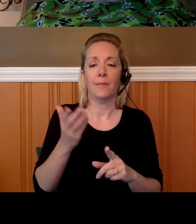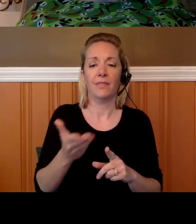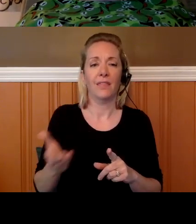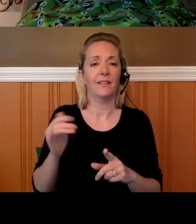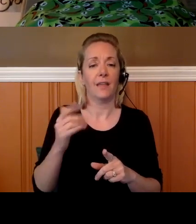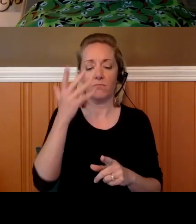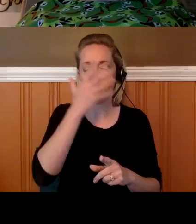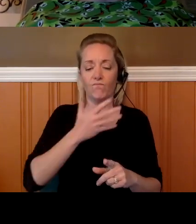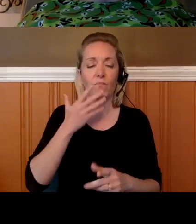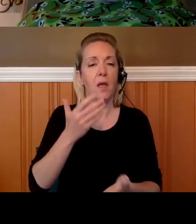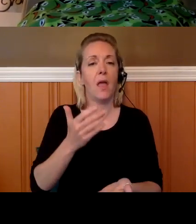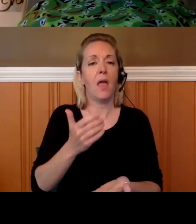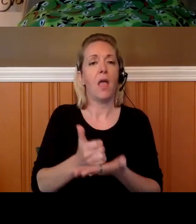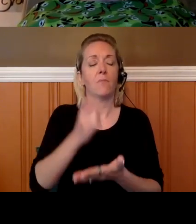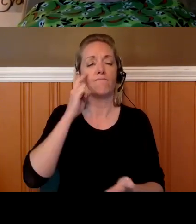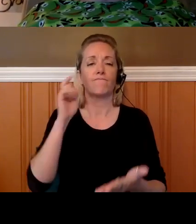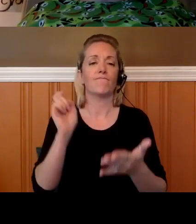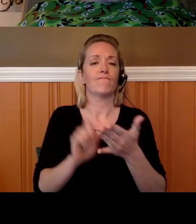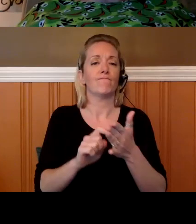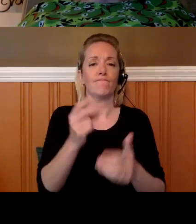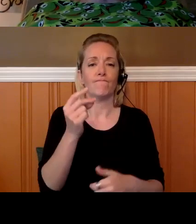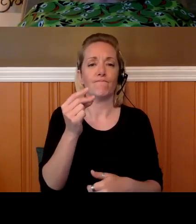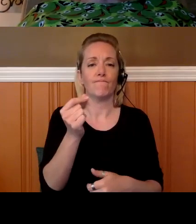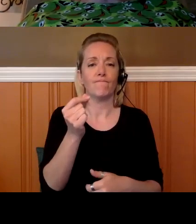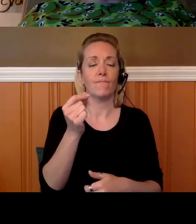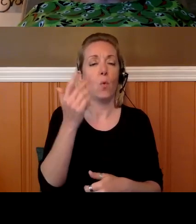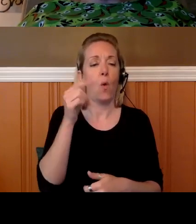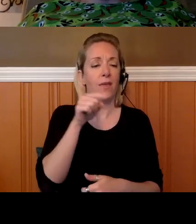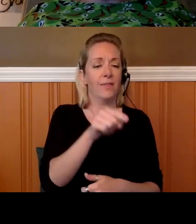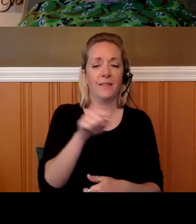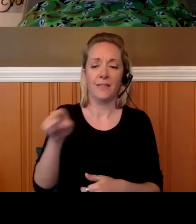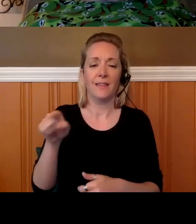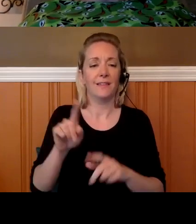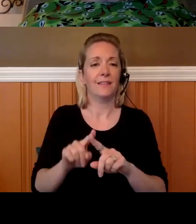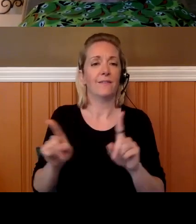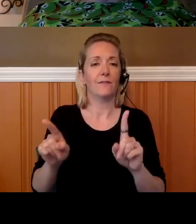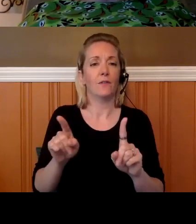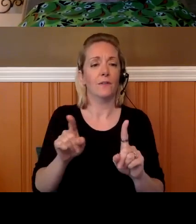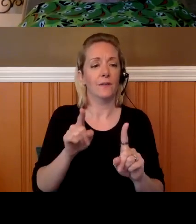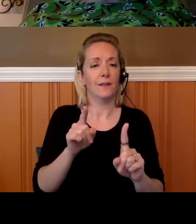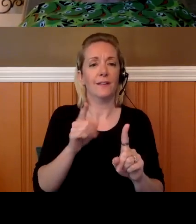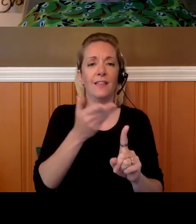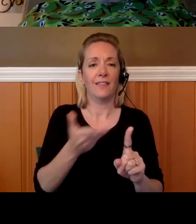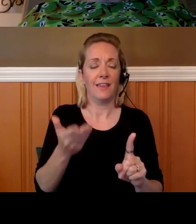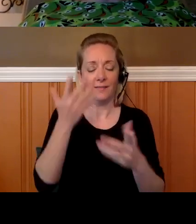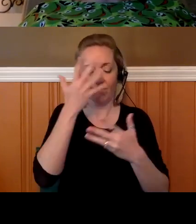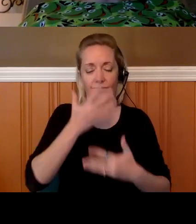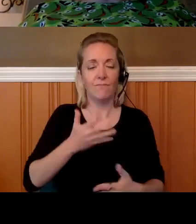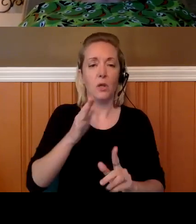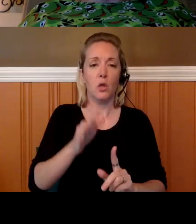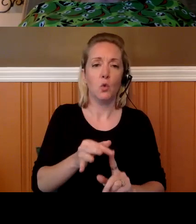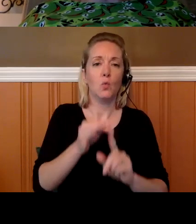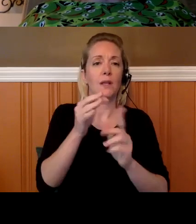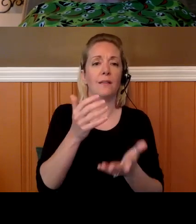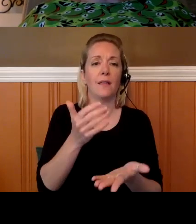They are the key pieces of distinct information that facilitate the recognition of an image,